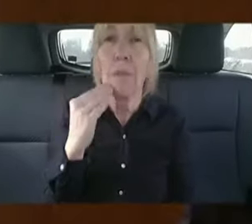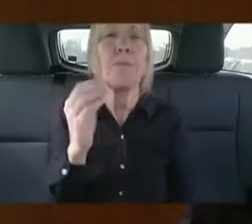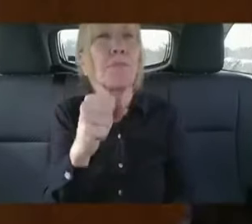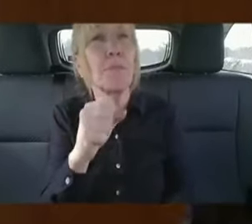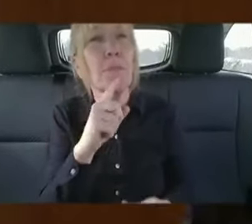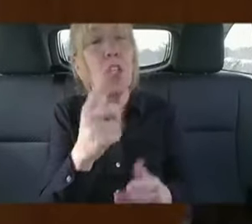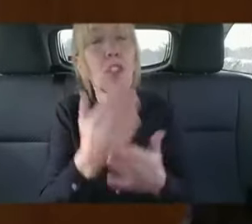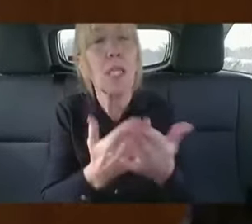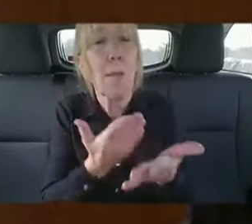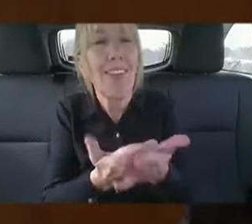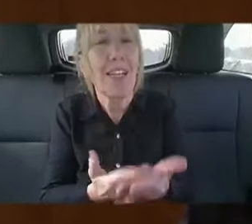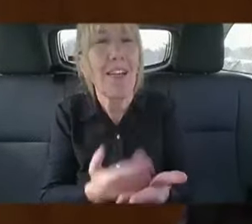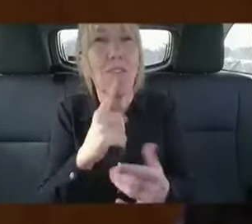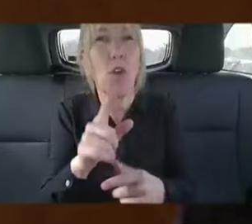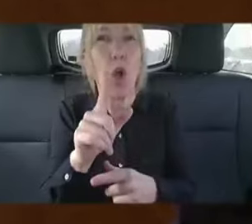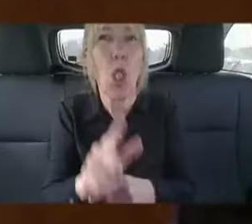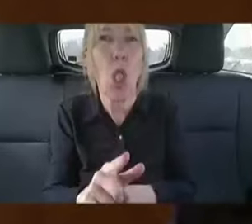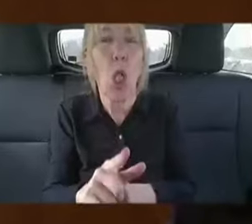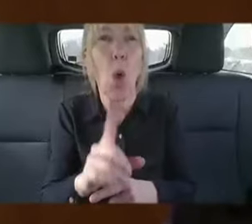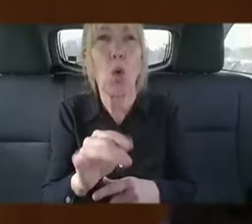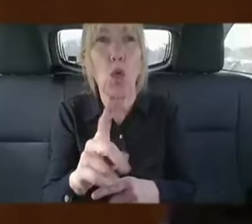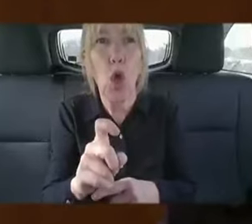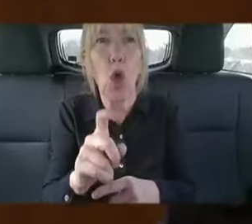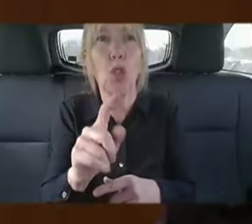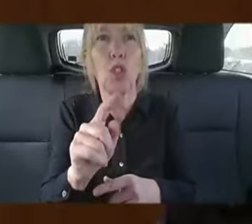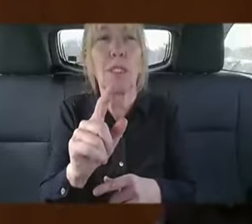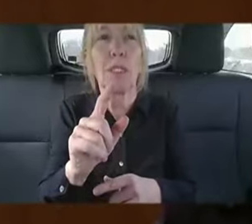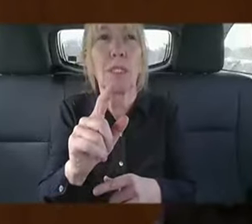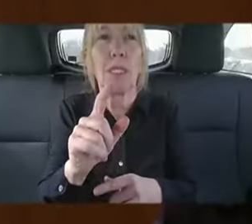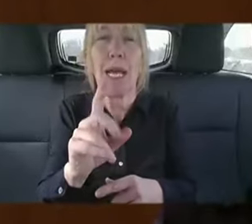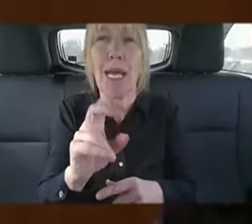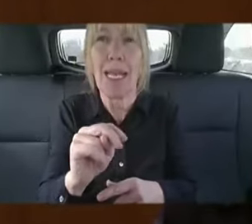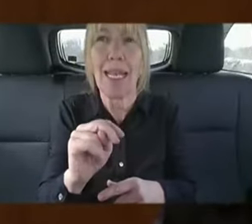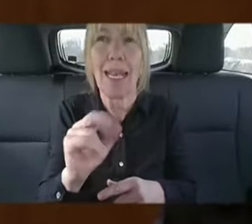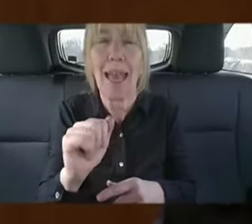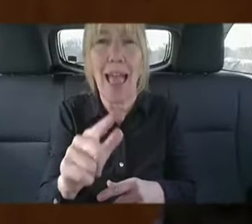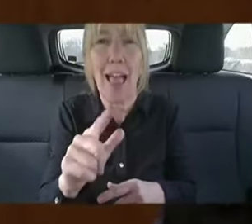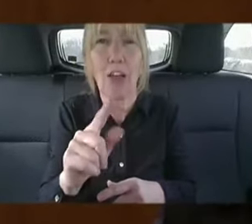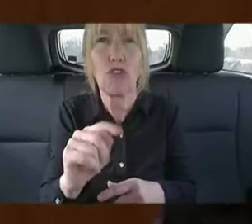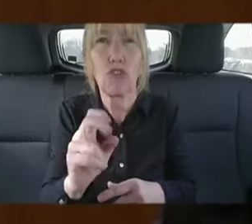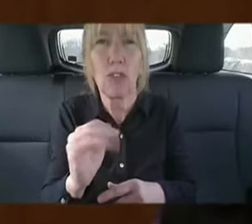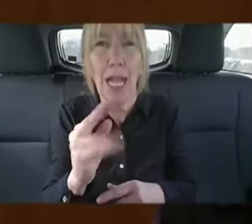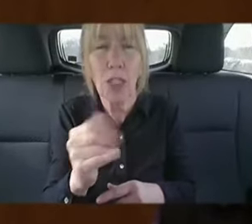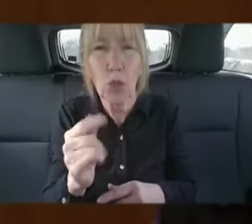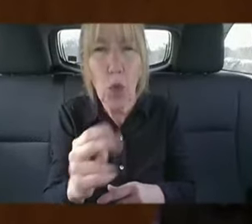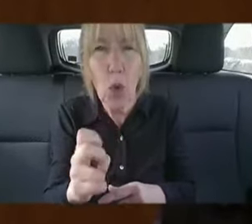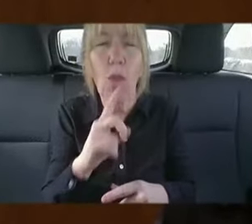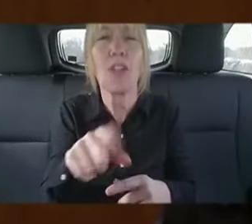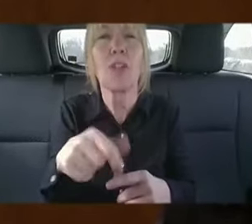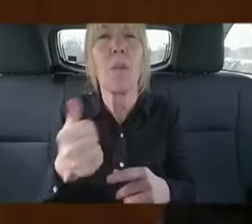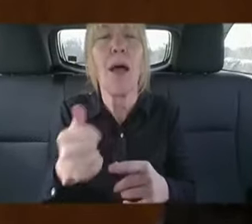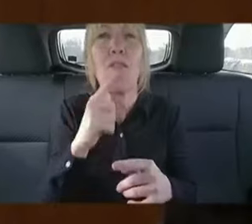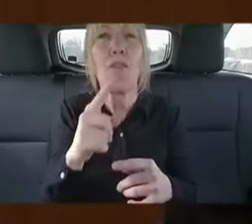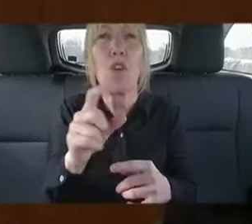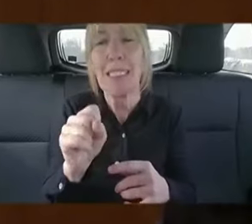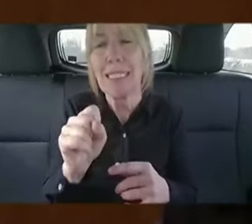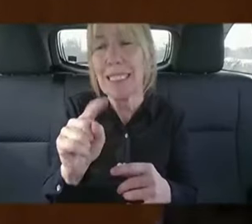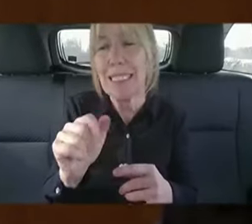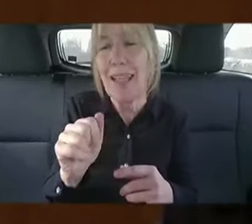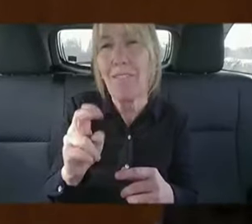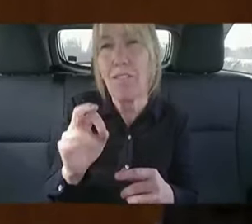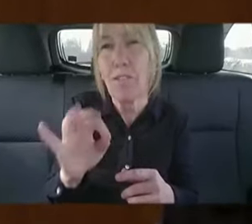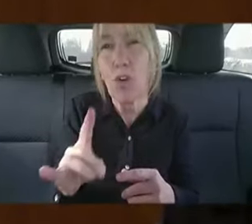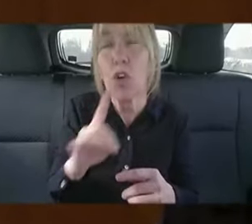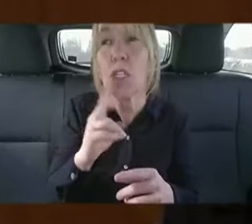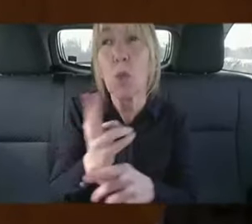medications like low-dose naltrexone that have already been used in the ME/CFS population. There's some observational data out of Stanford using this medication. Doesn't work for everybody,